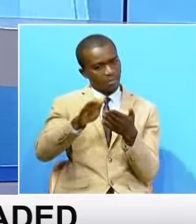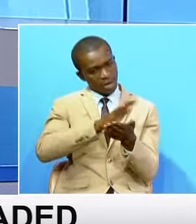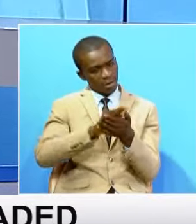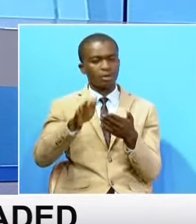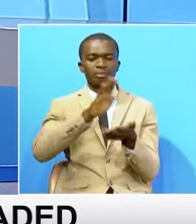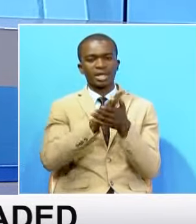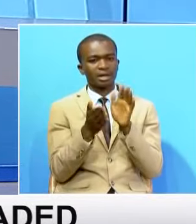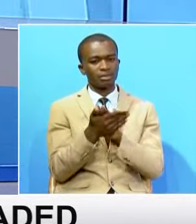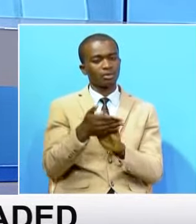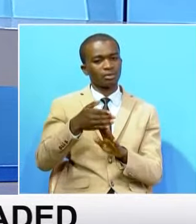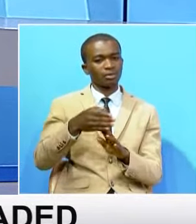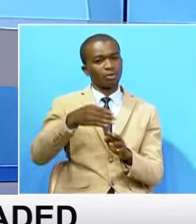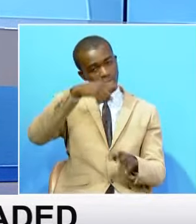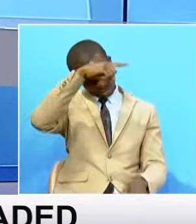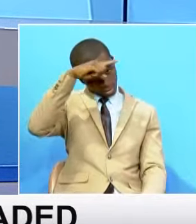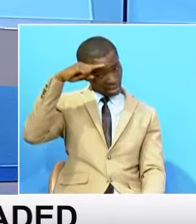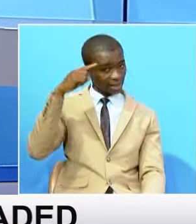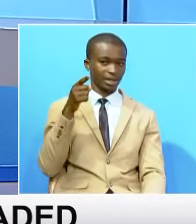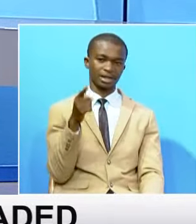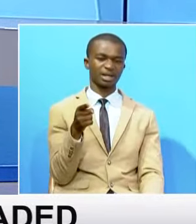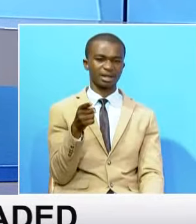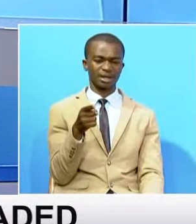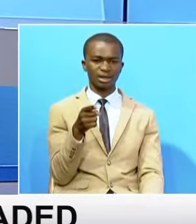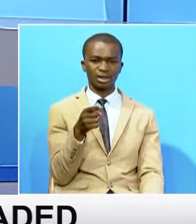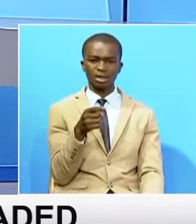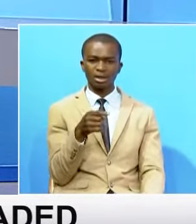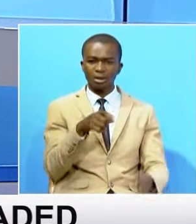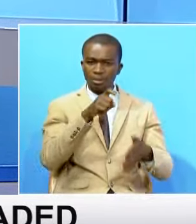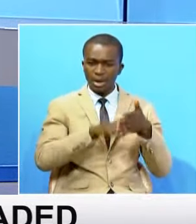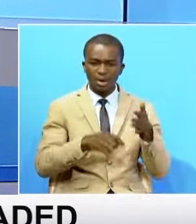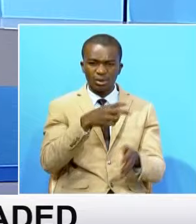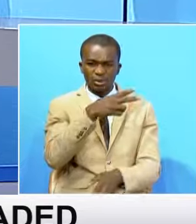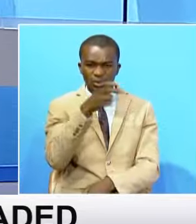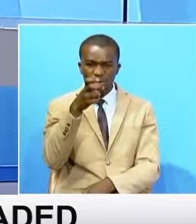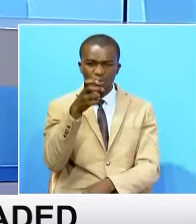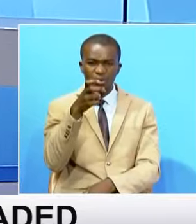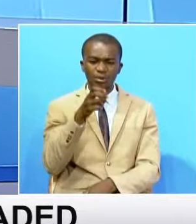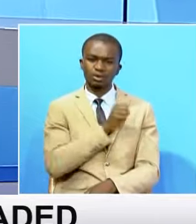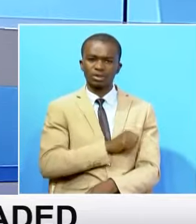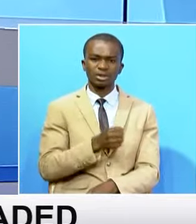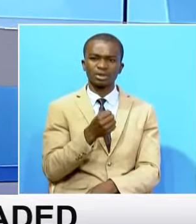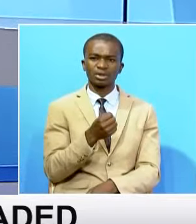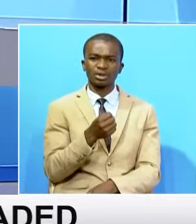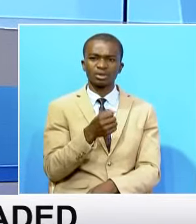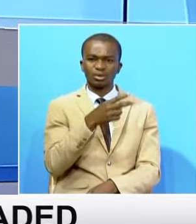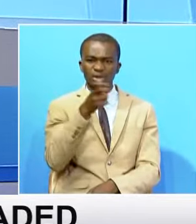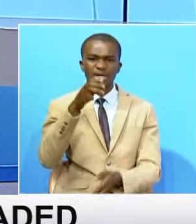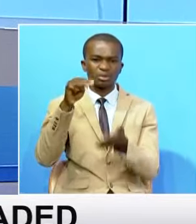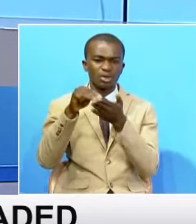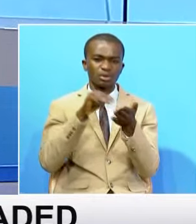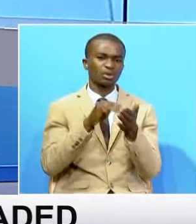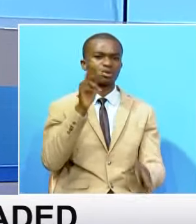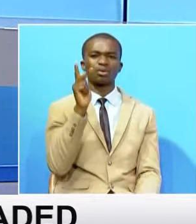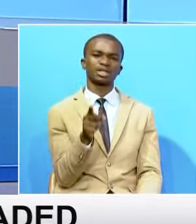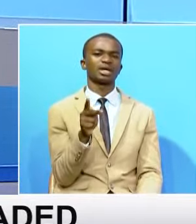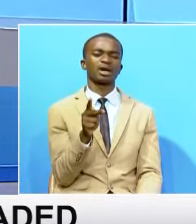million kwacha under the Memorandum of Understanding MOU signed with Kansanshi Mining PLC. More in the following report